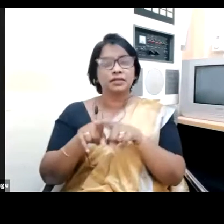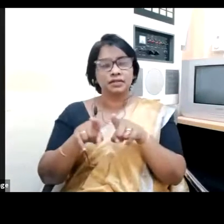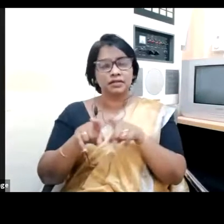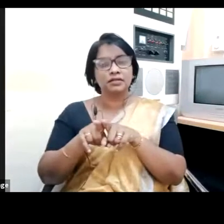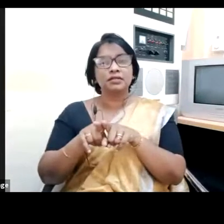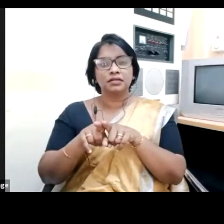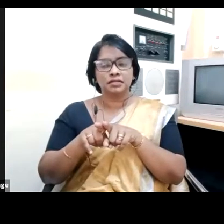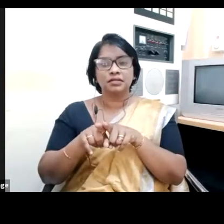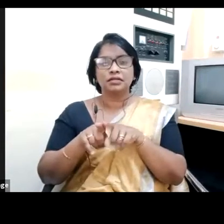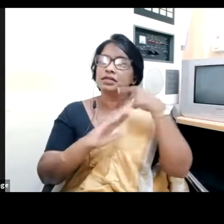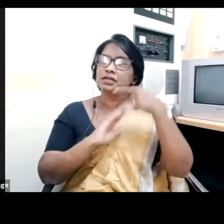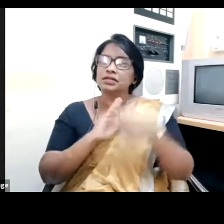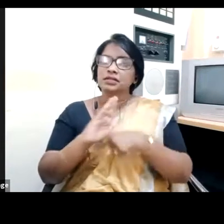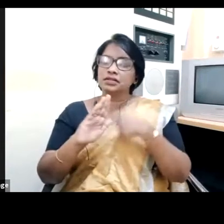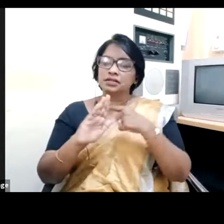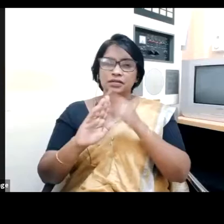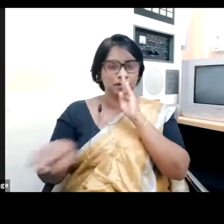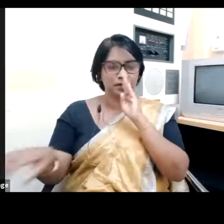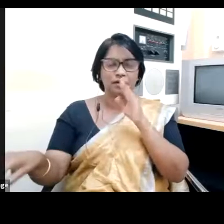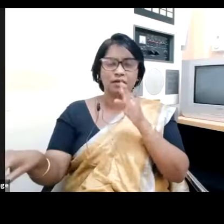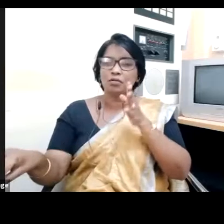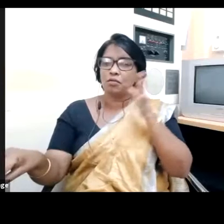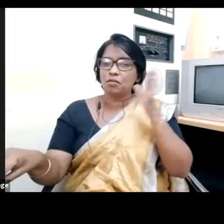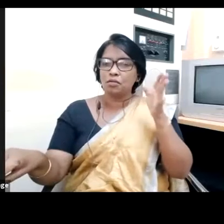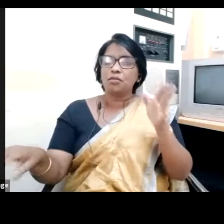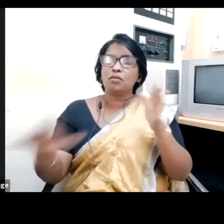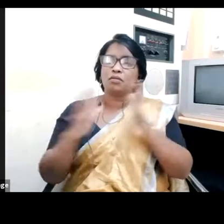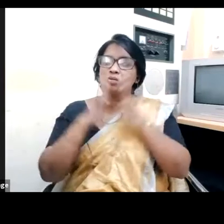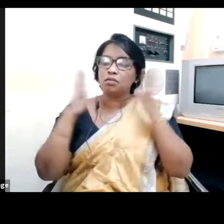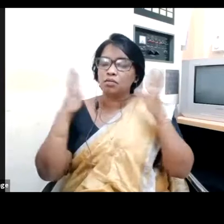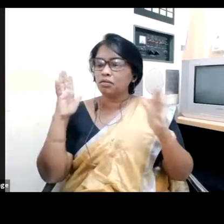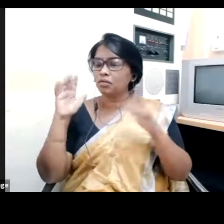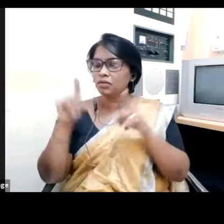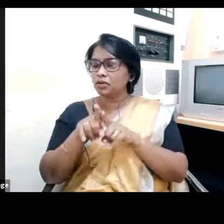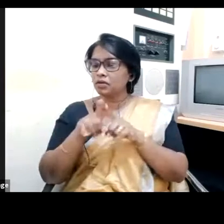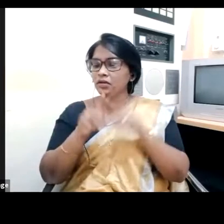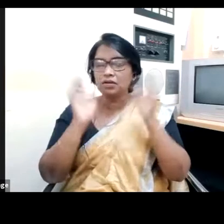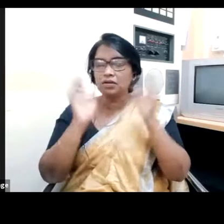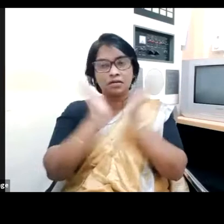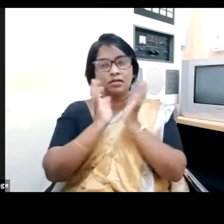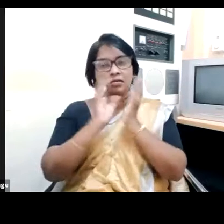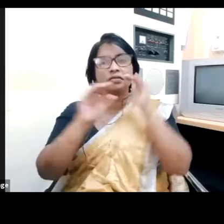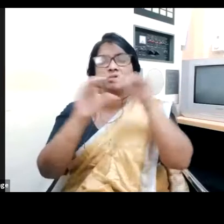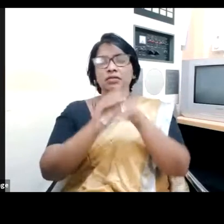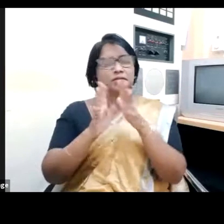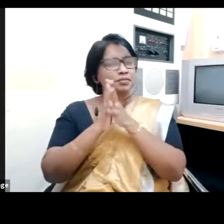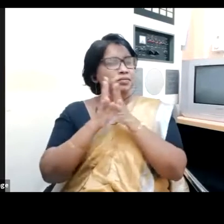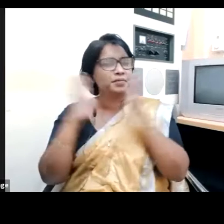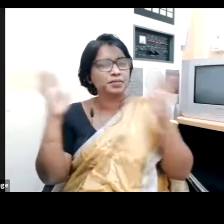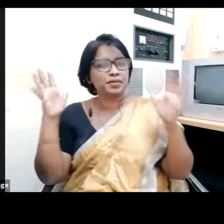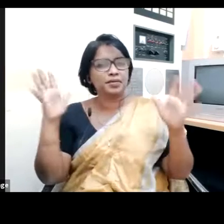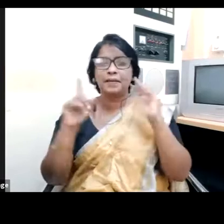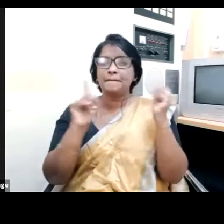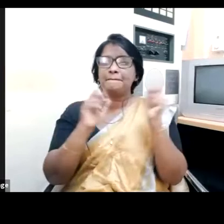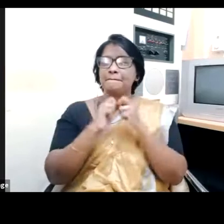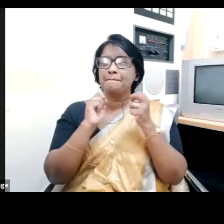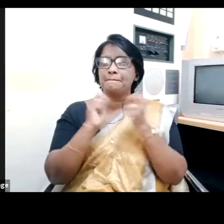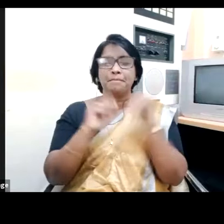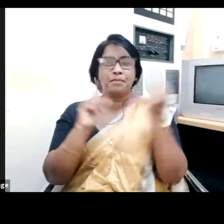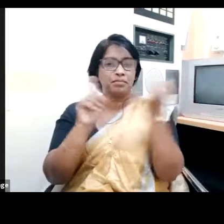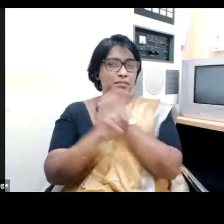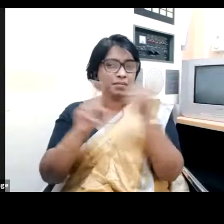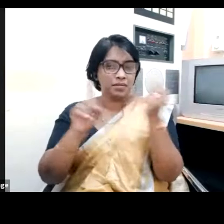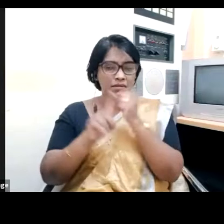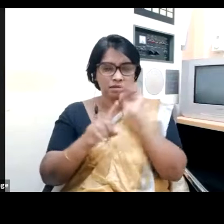damage to these forest ecosystems. Now, this also results in what Ravi mentioned previously. They have called landslides,